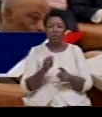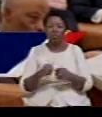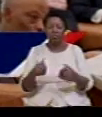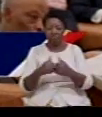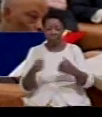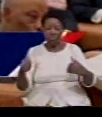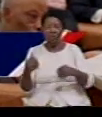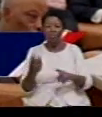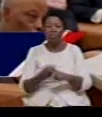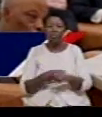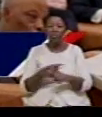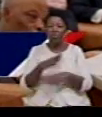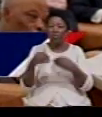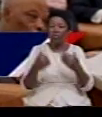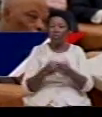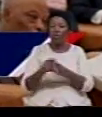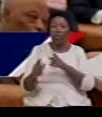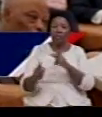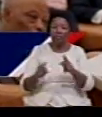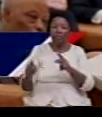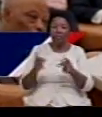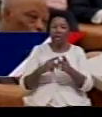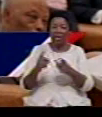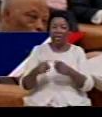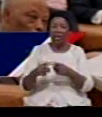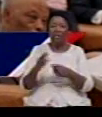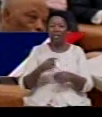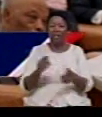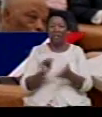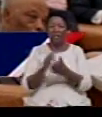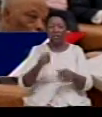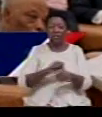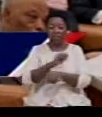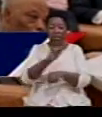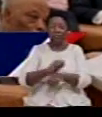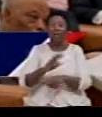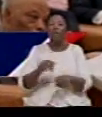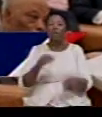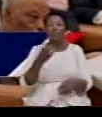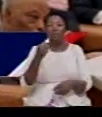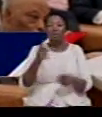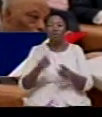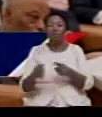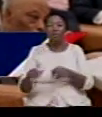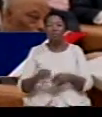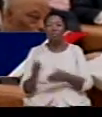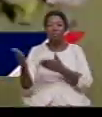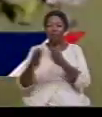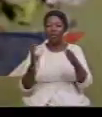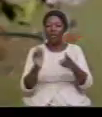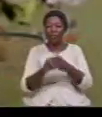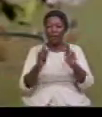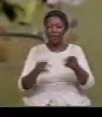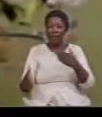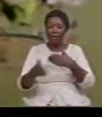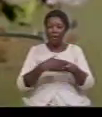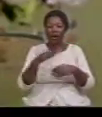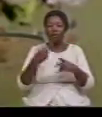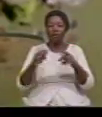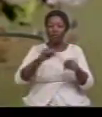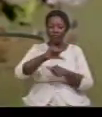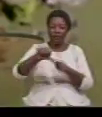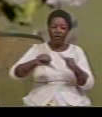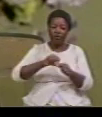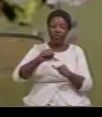then the one inside the tabernacle was to restore the leper back to worship. Thank you very much. Leviticus chapter 14, verse